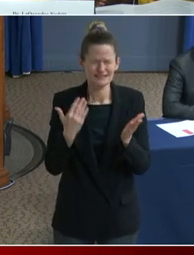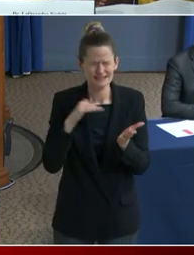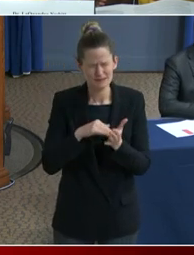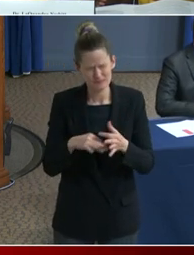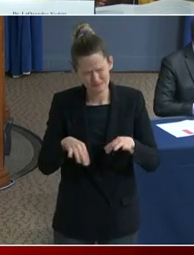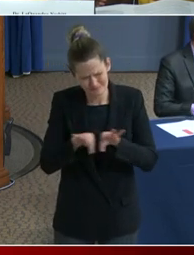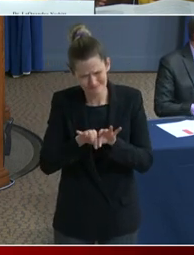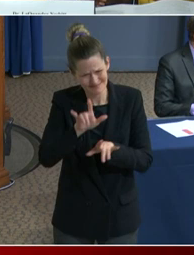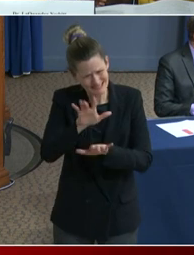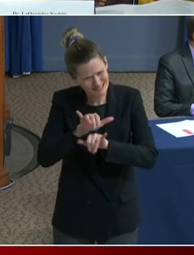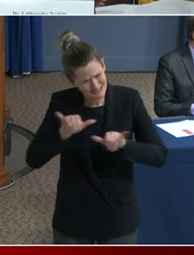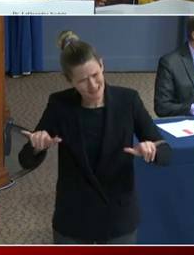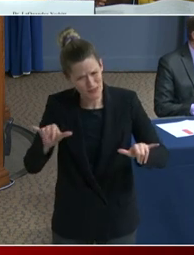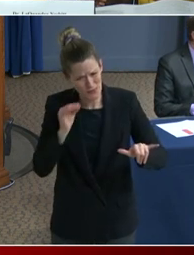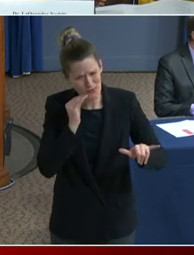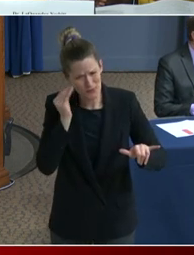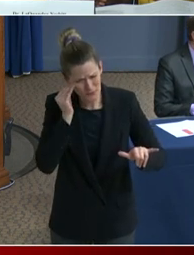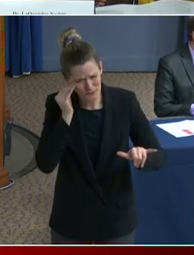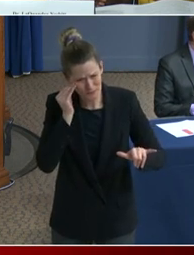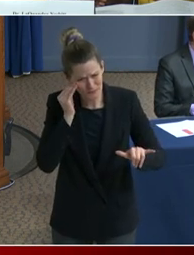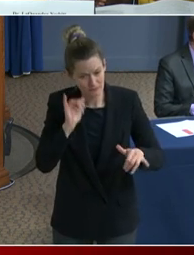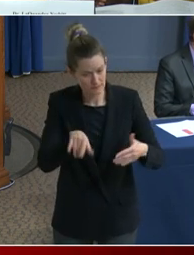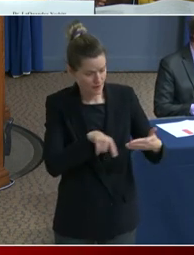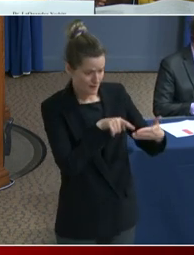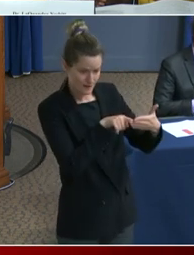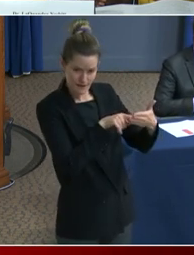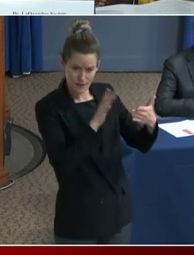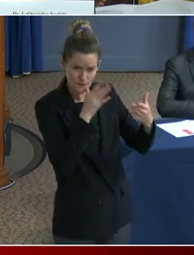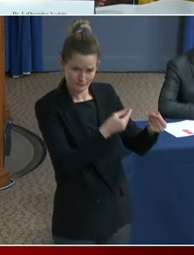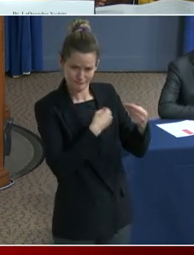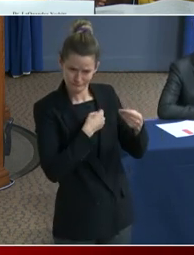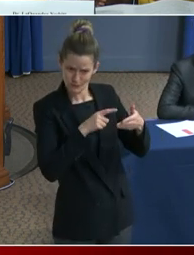test. And then give us your results at